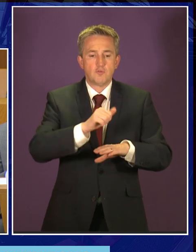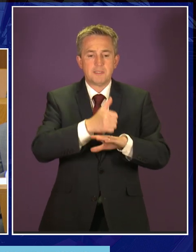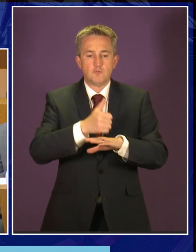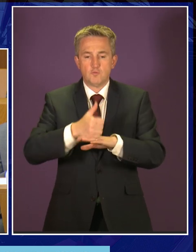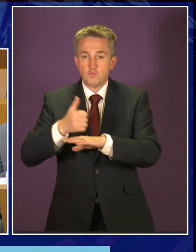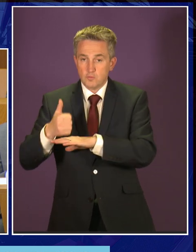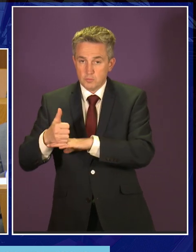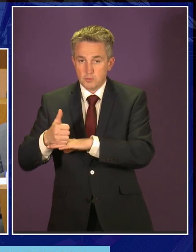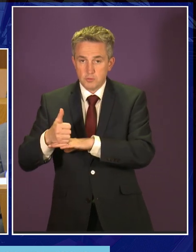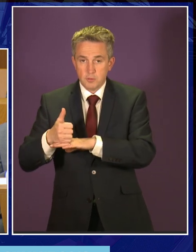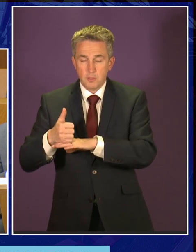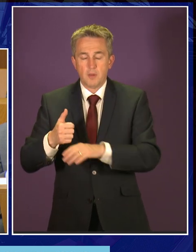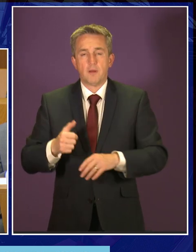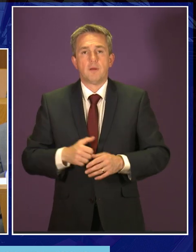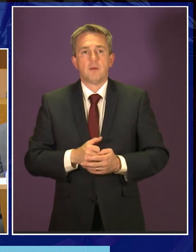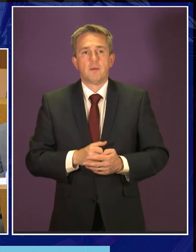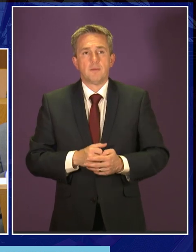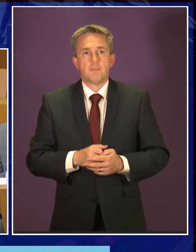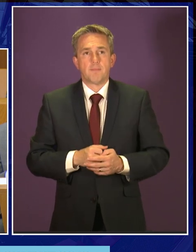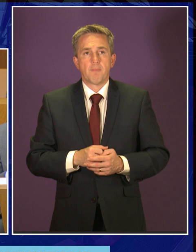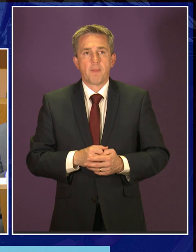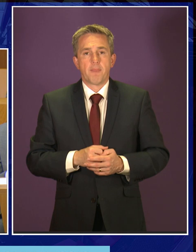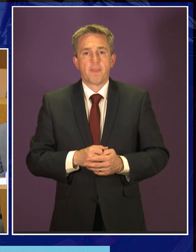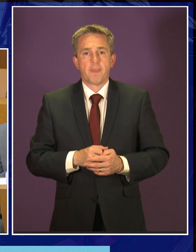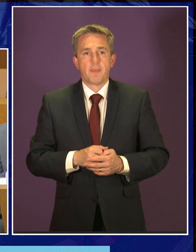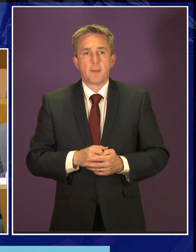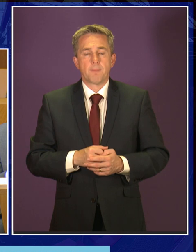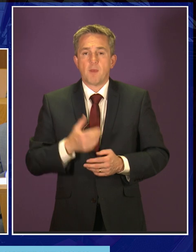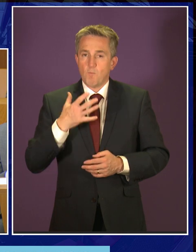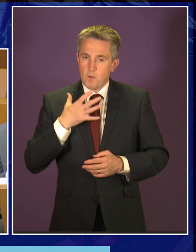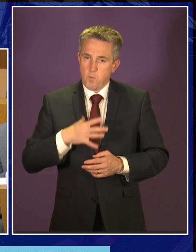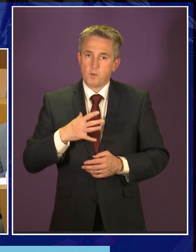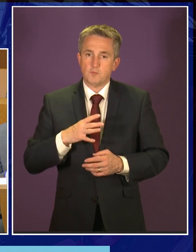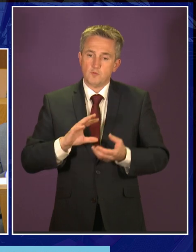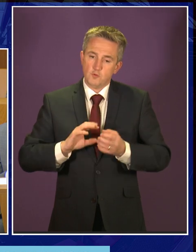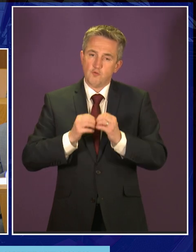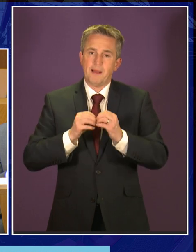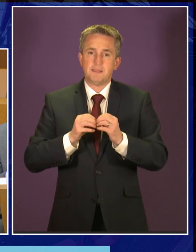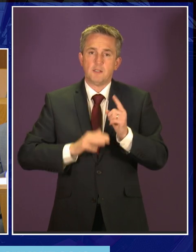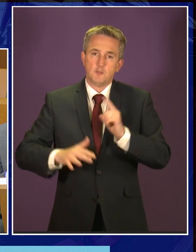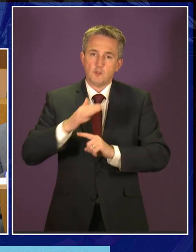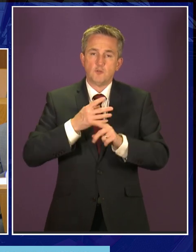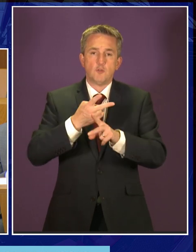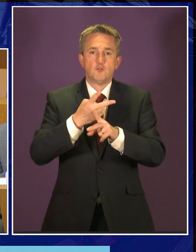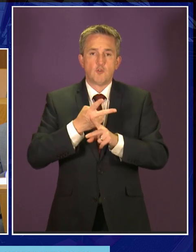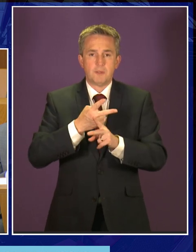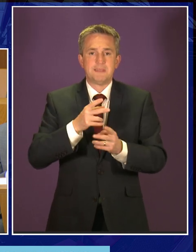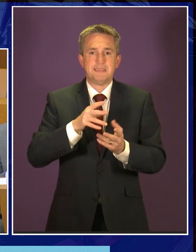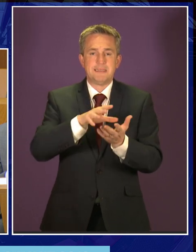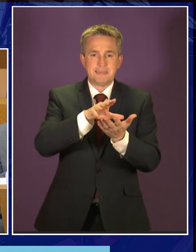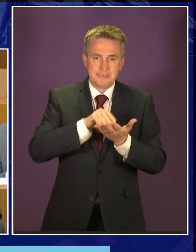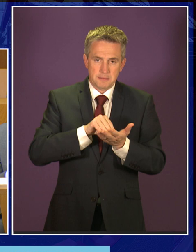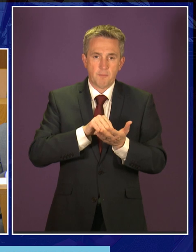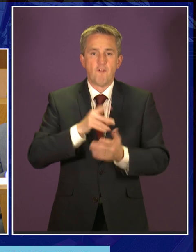and we will be able to establish a social security system for artists and